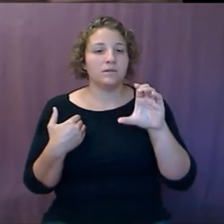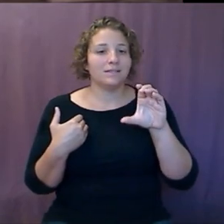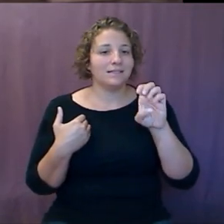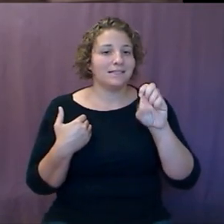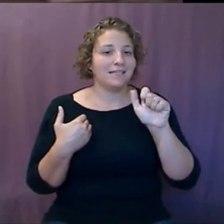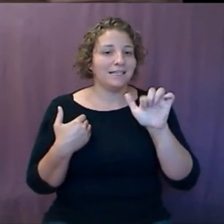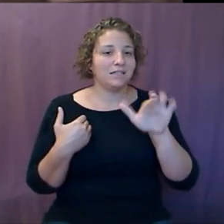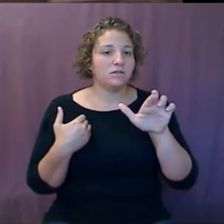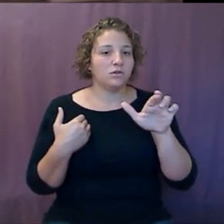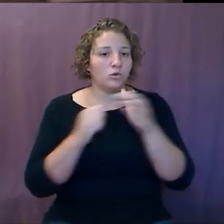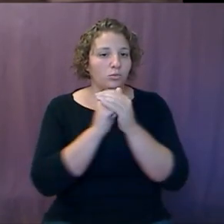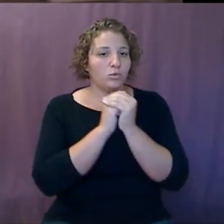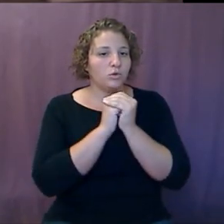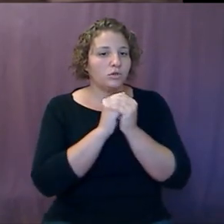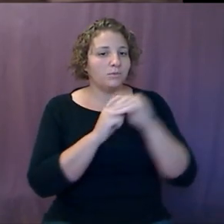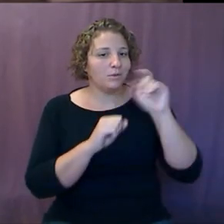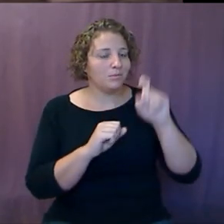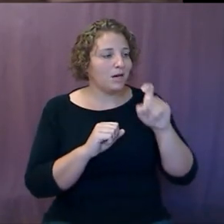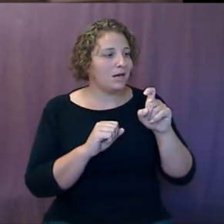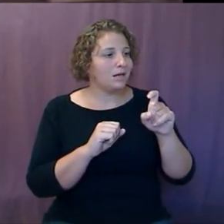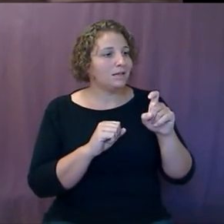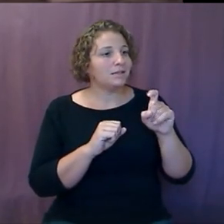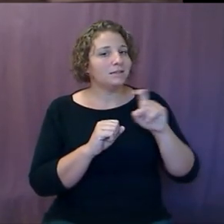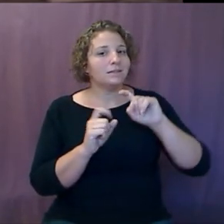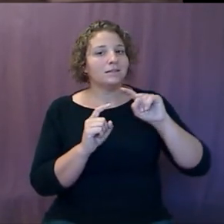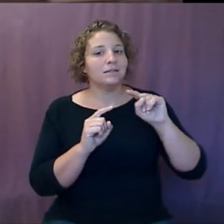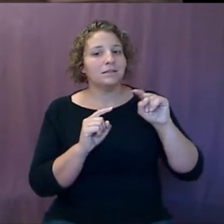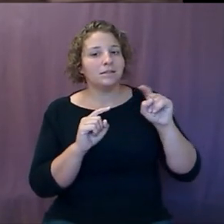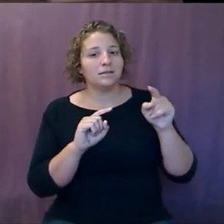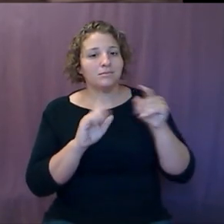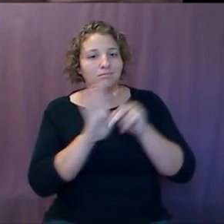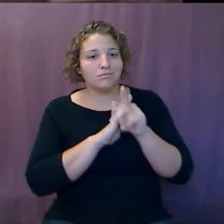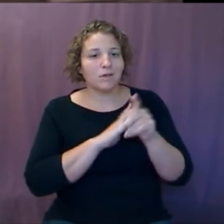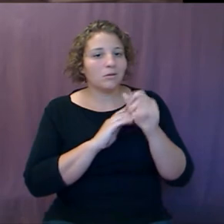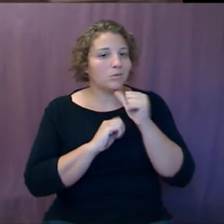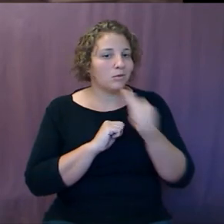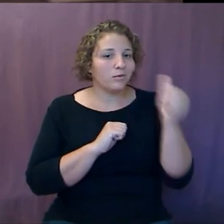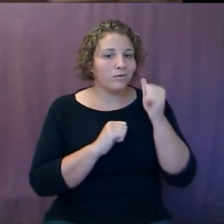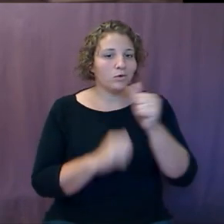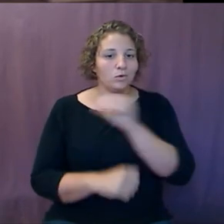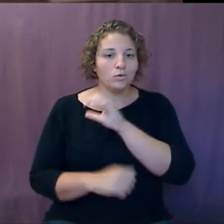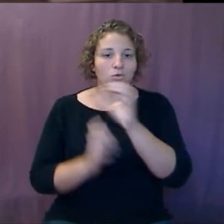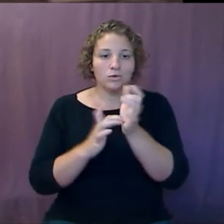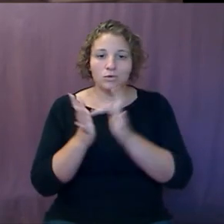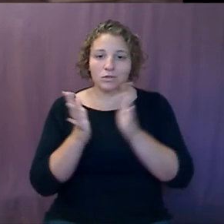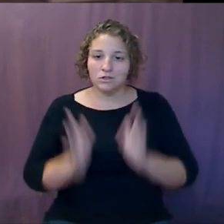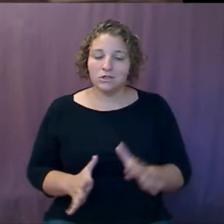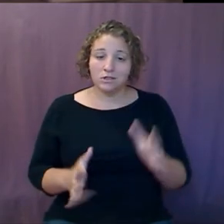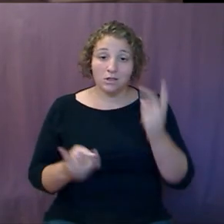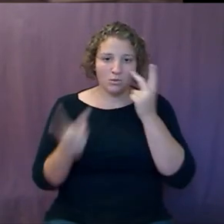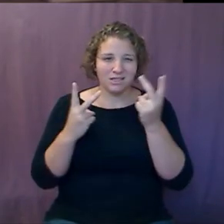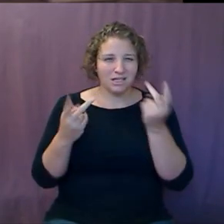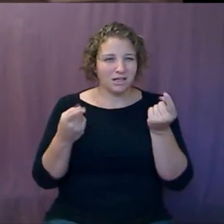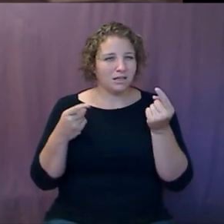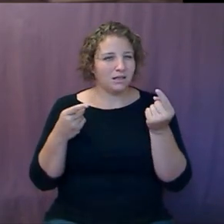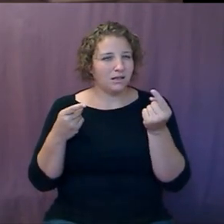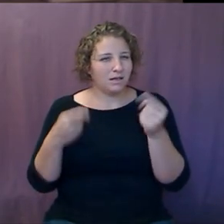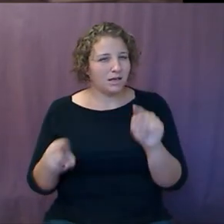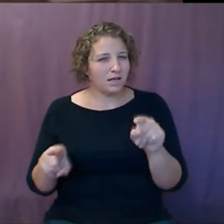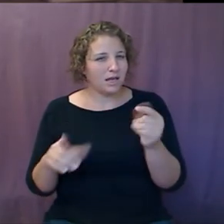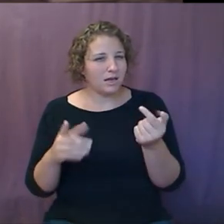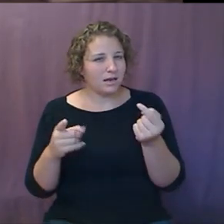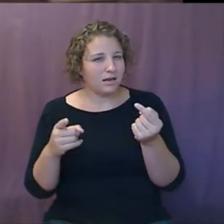of Christians to death and now as we see the iron and the clay coming back together we see once again essentially a form of Caesar worship but